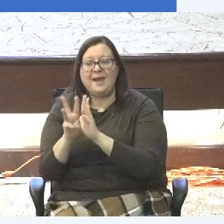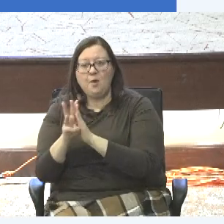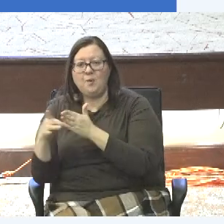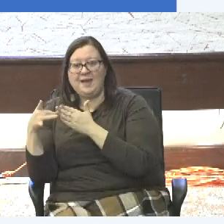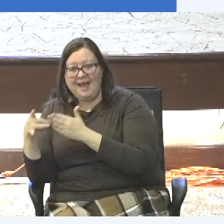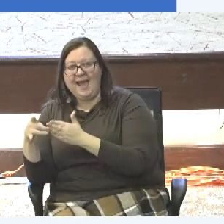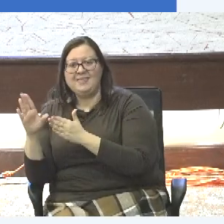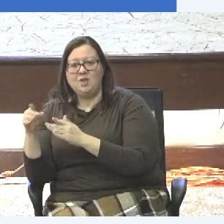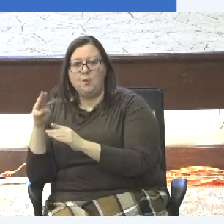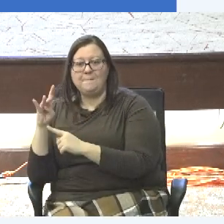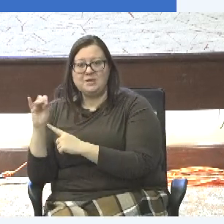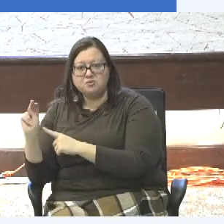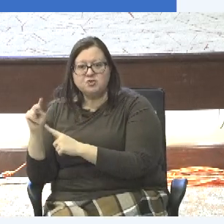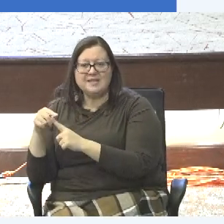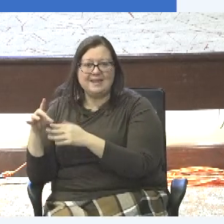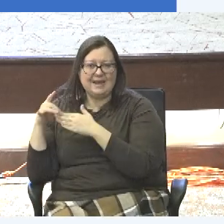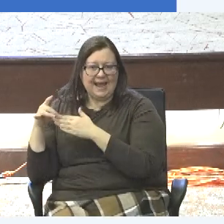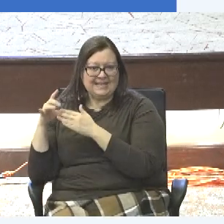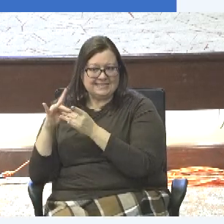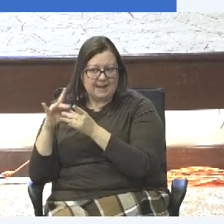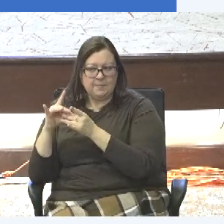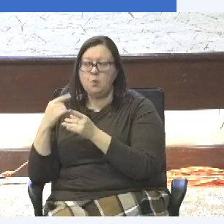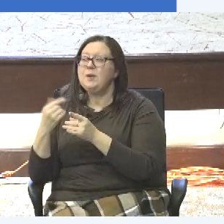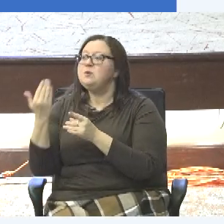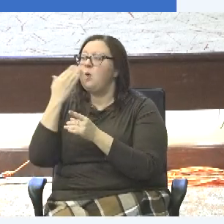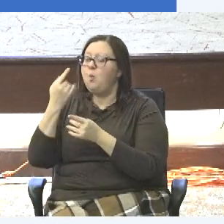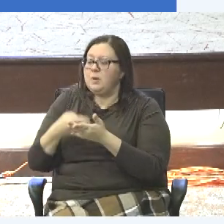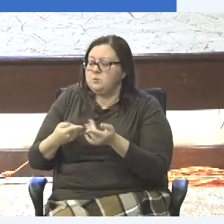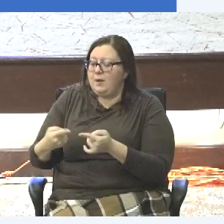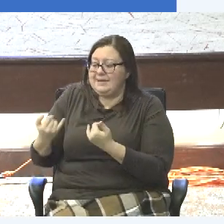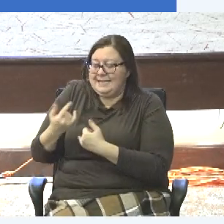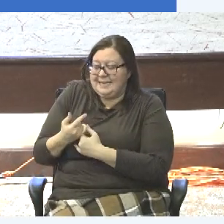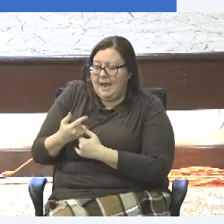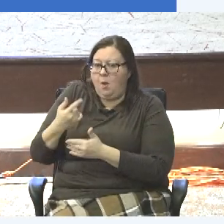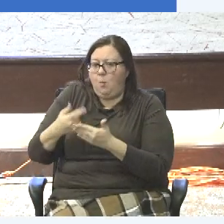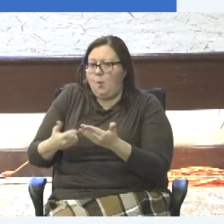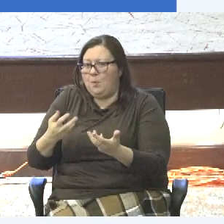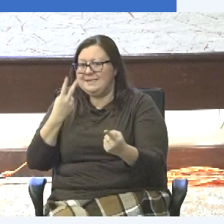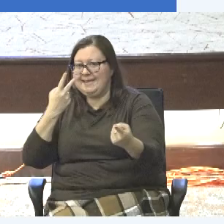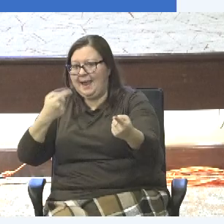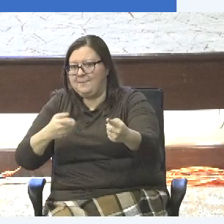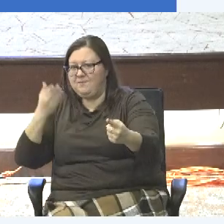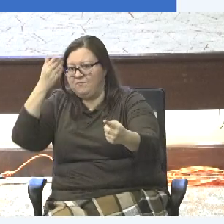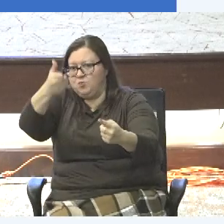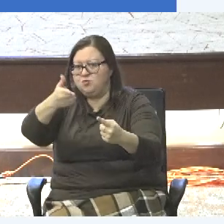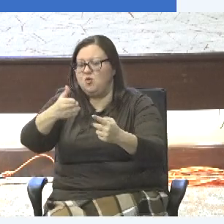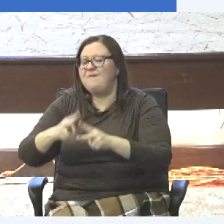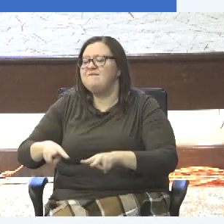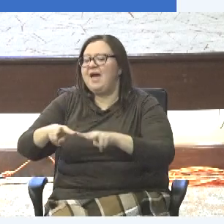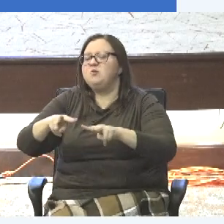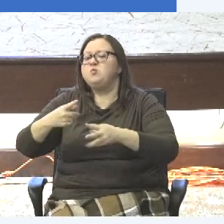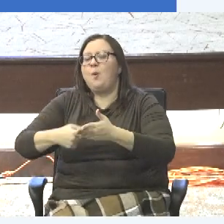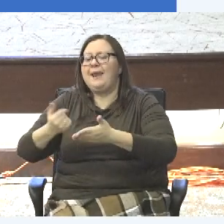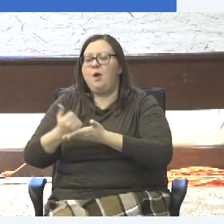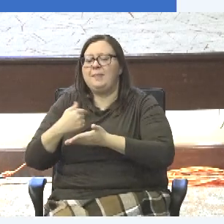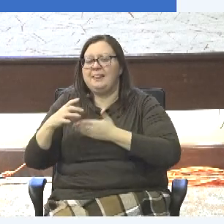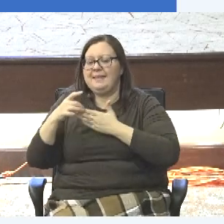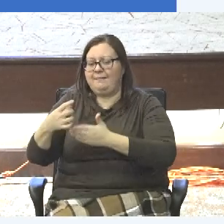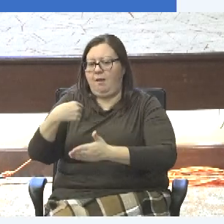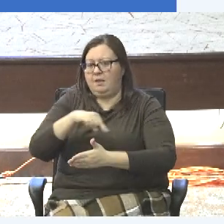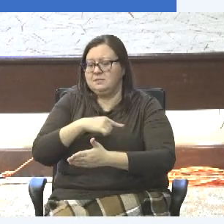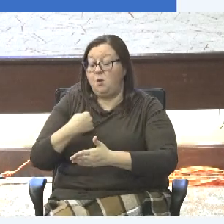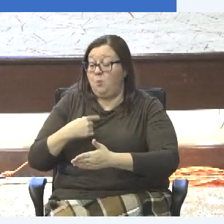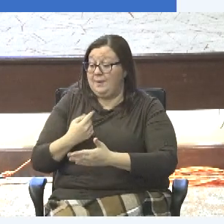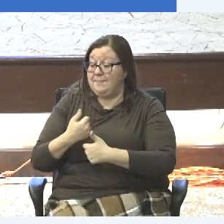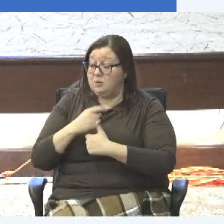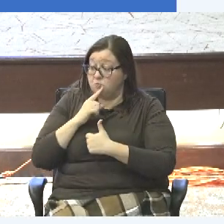It's important that we know what we're doing today, where we're going to go, and what the values we're going to use to drive us. And so I want to make sure we all agree upon that and then use that every